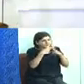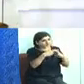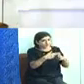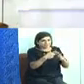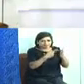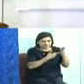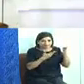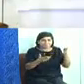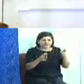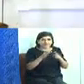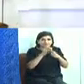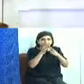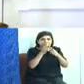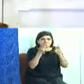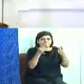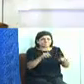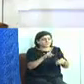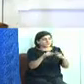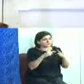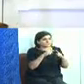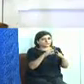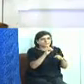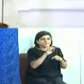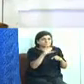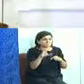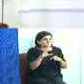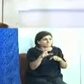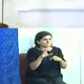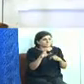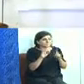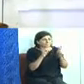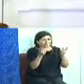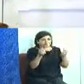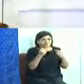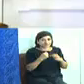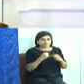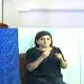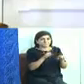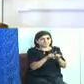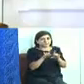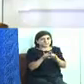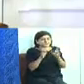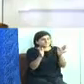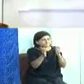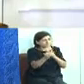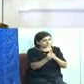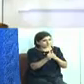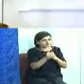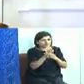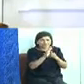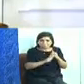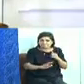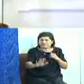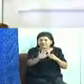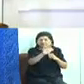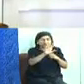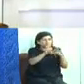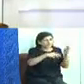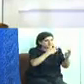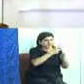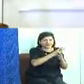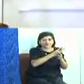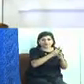There's something special that happens when MCCers all get in the same room. from all over the place, from all over the